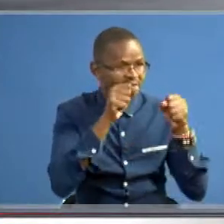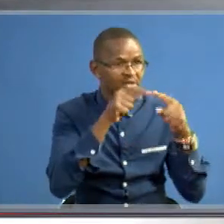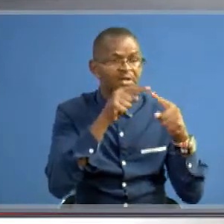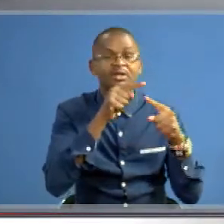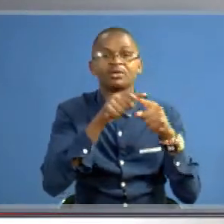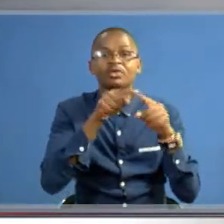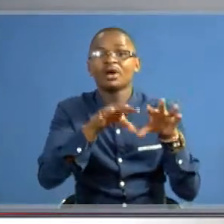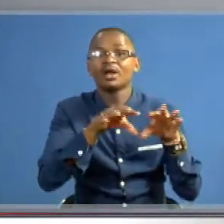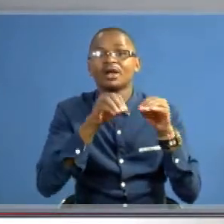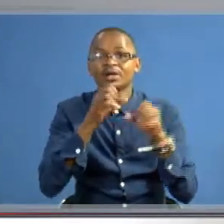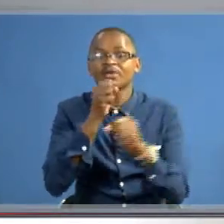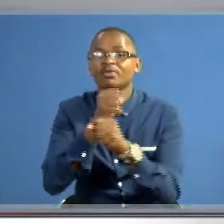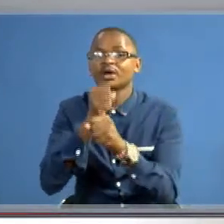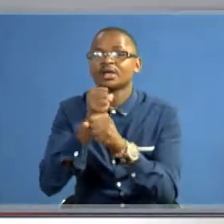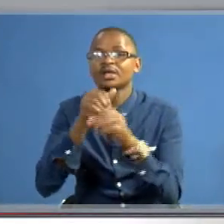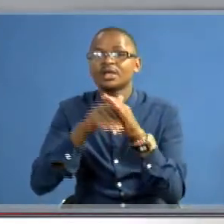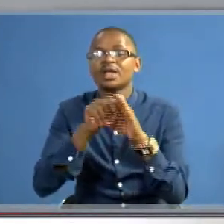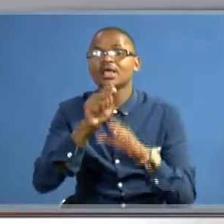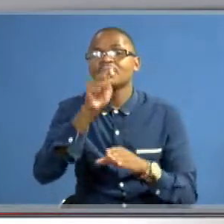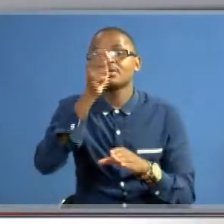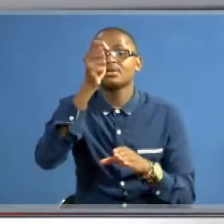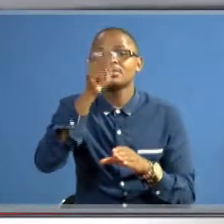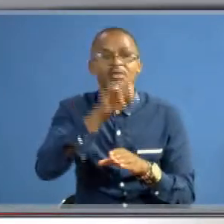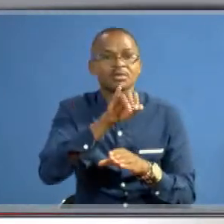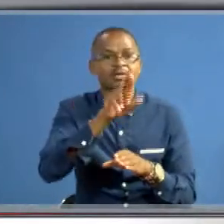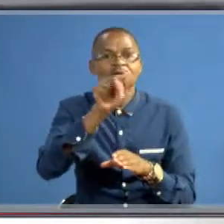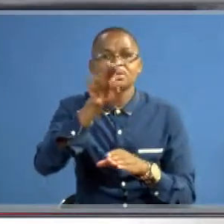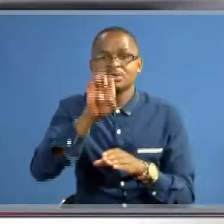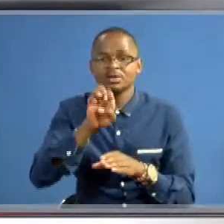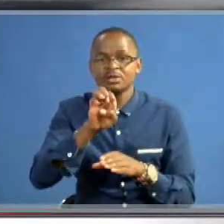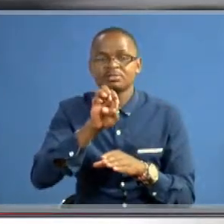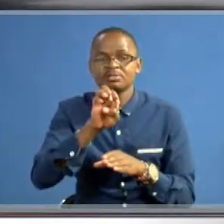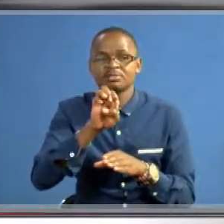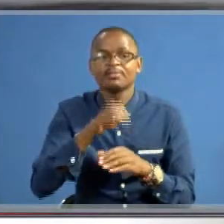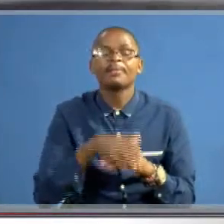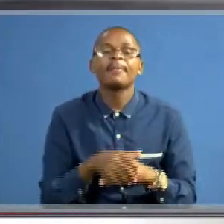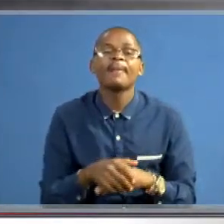to undertake the works in Kenya. Irene Mwangi, KUTV.